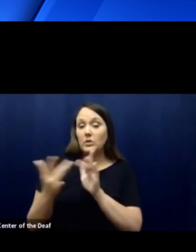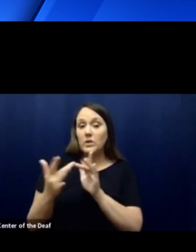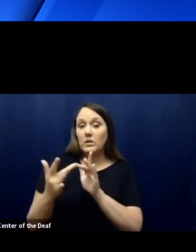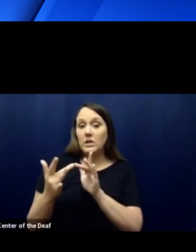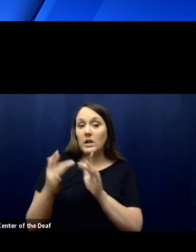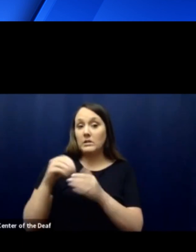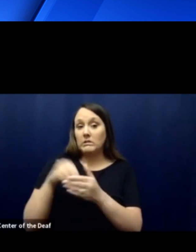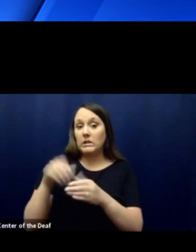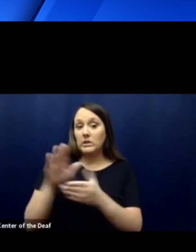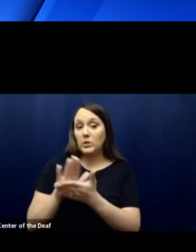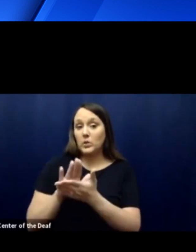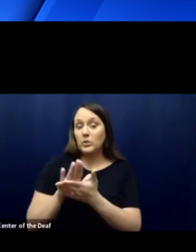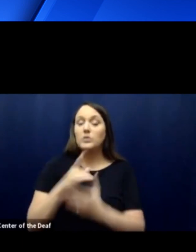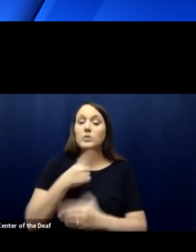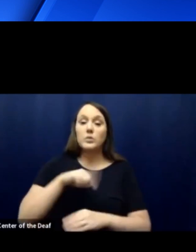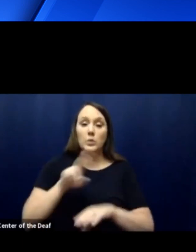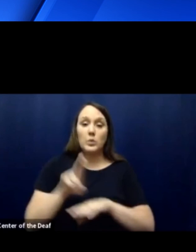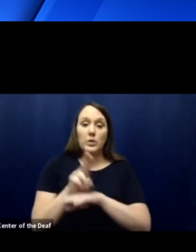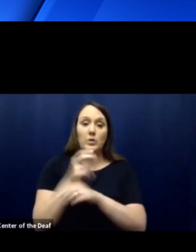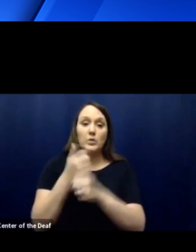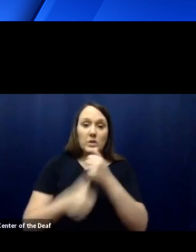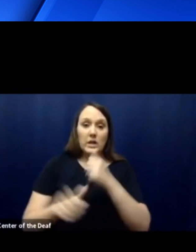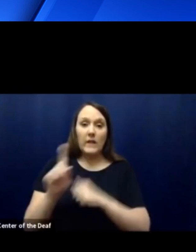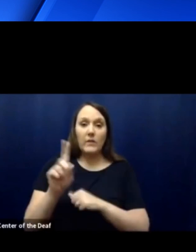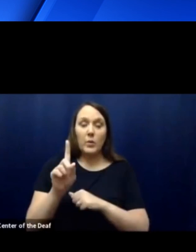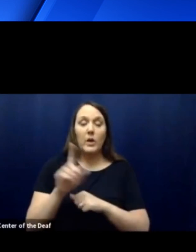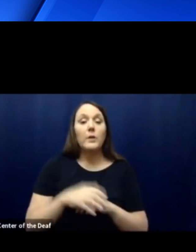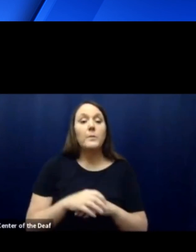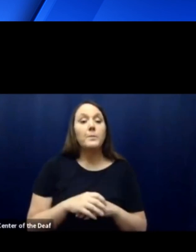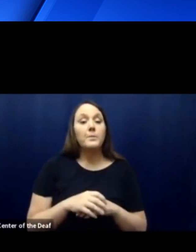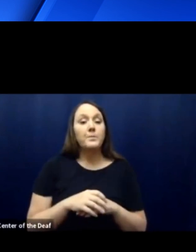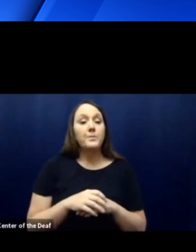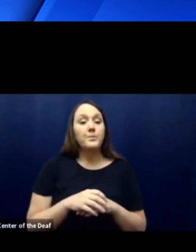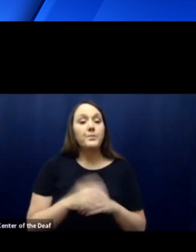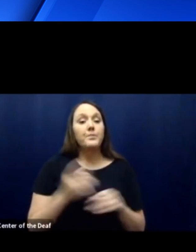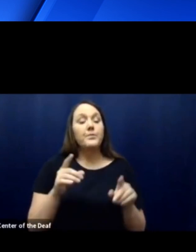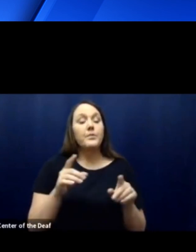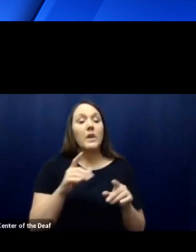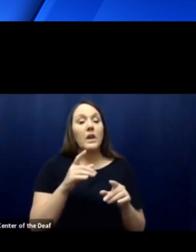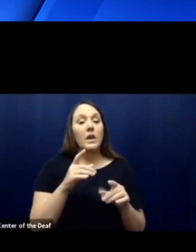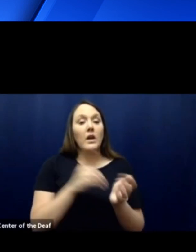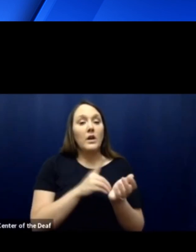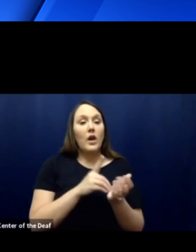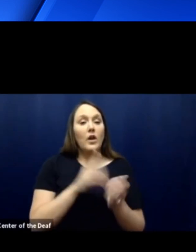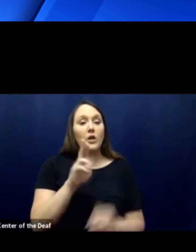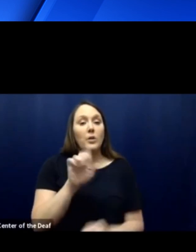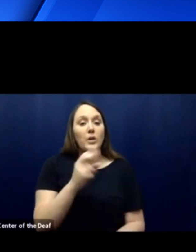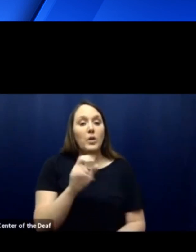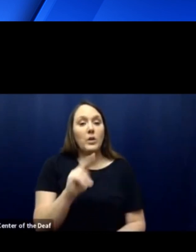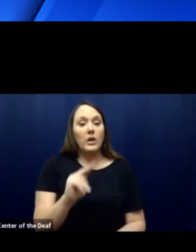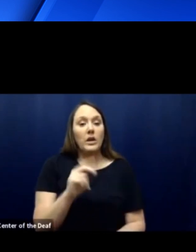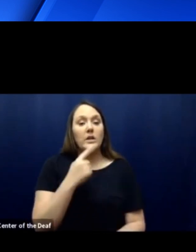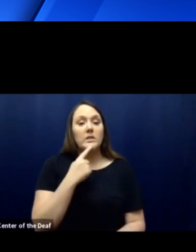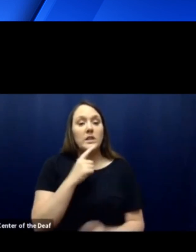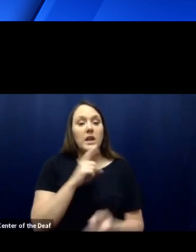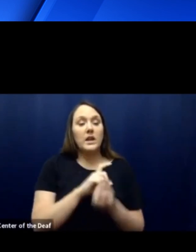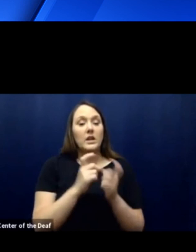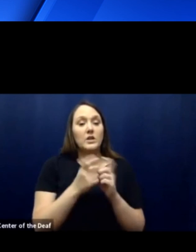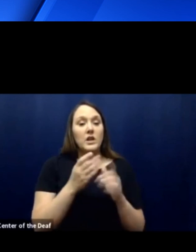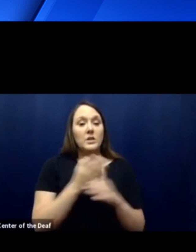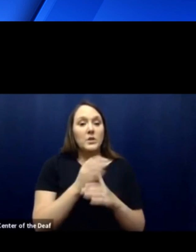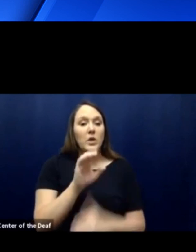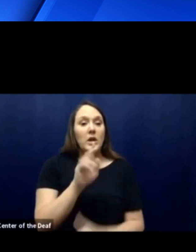everywhere. Also, with Isabel with the Sentinel, Dr. Buchanan said there is a Teams channel between KCS